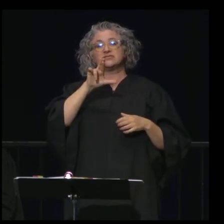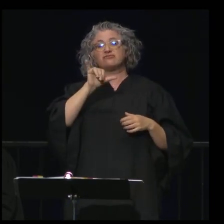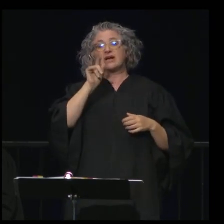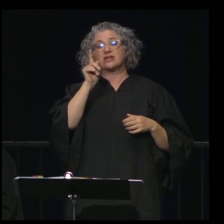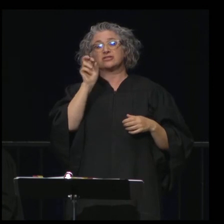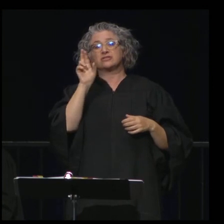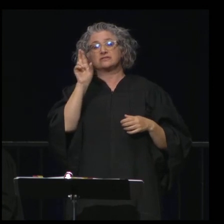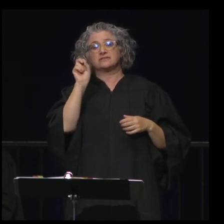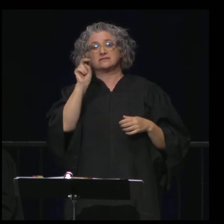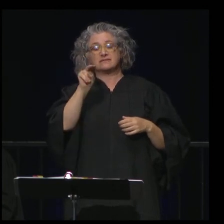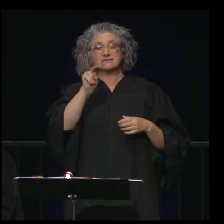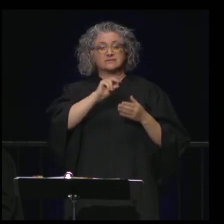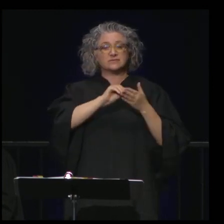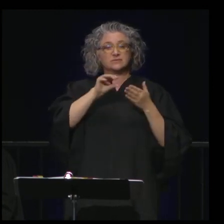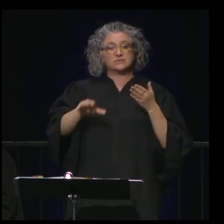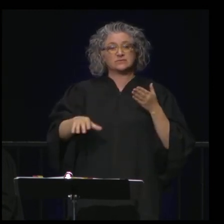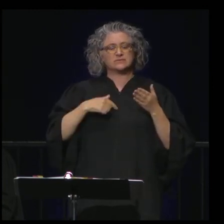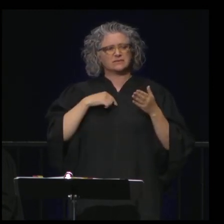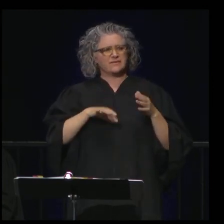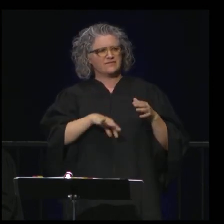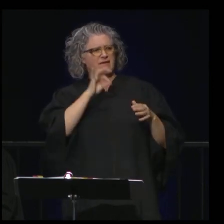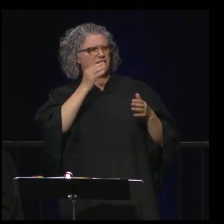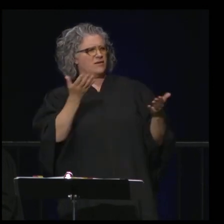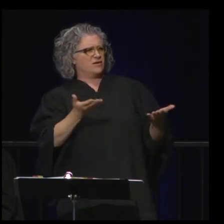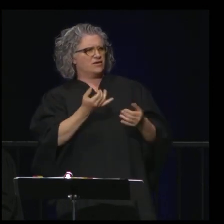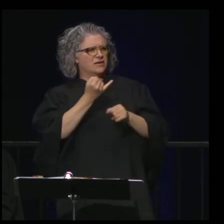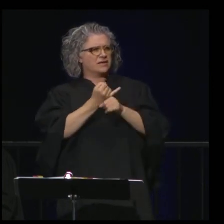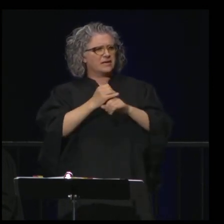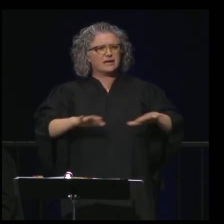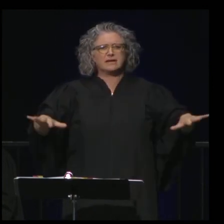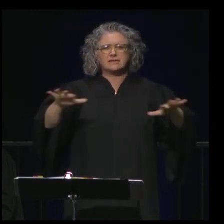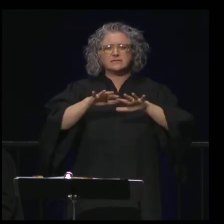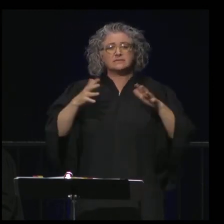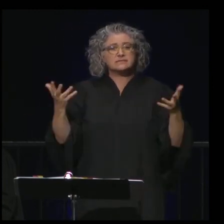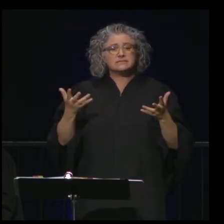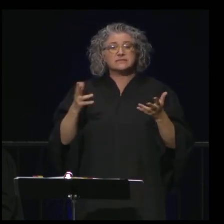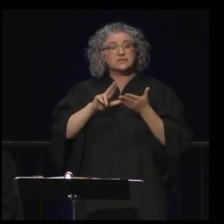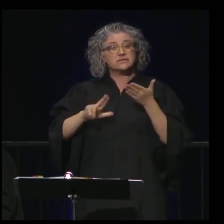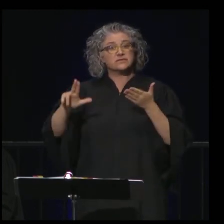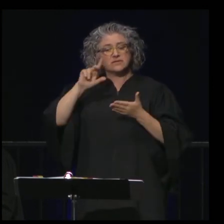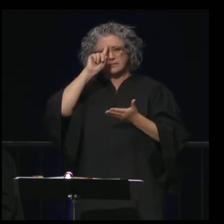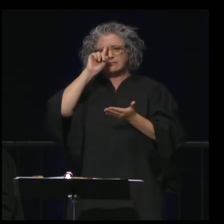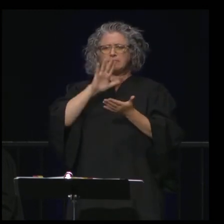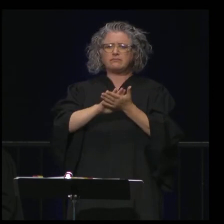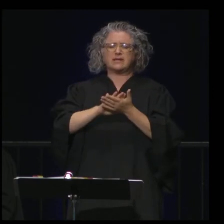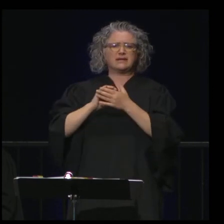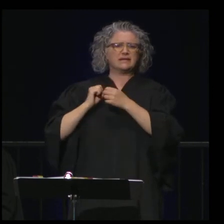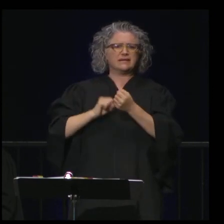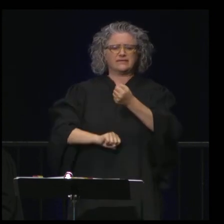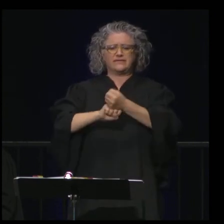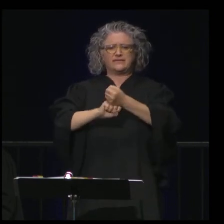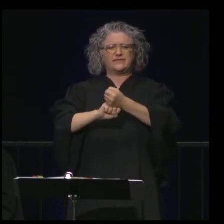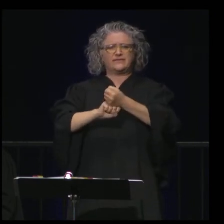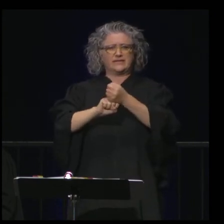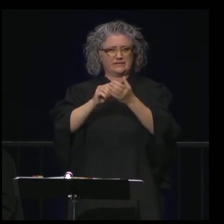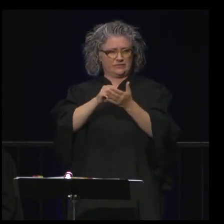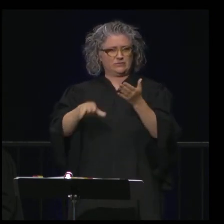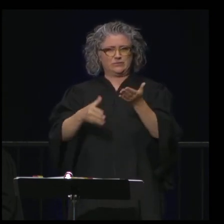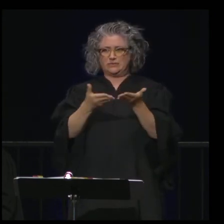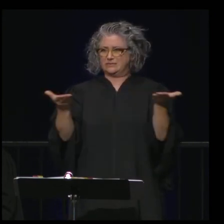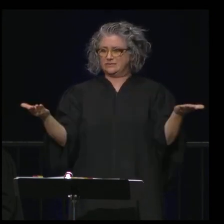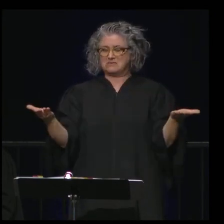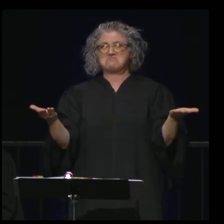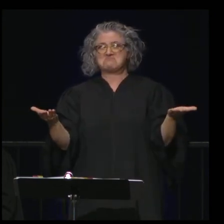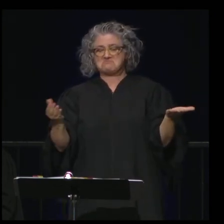student, what I found here on this campus was a university that believed in students. I found an